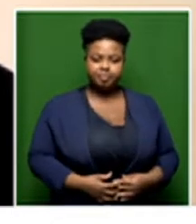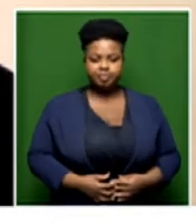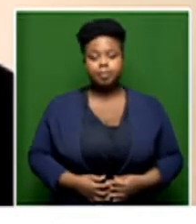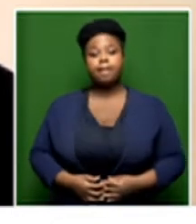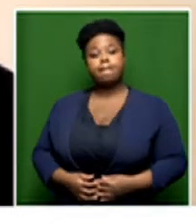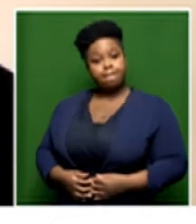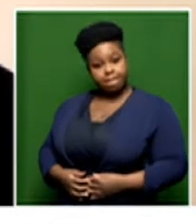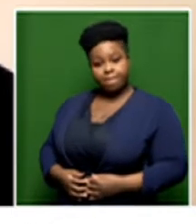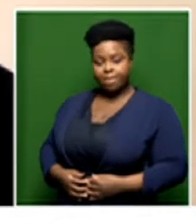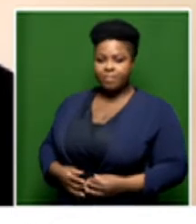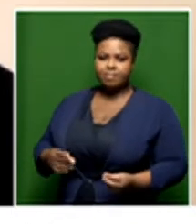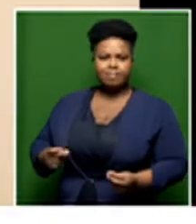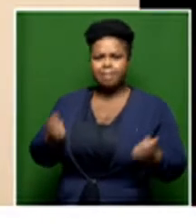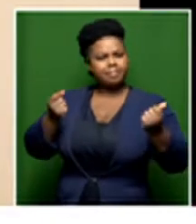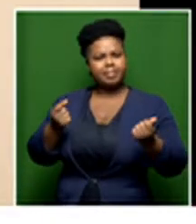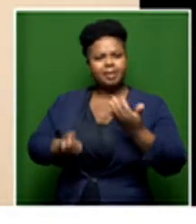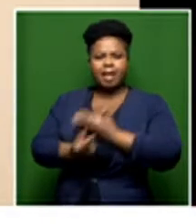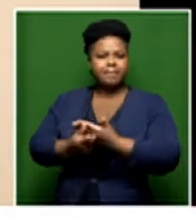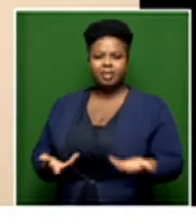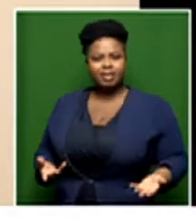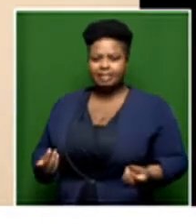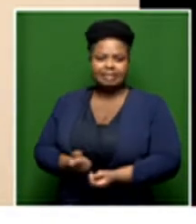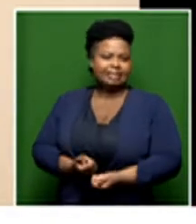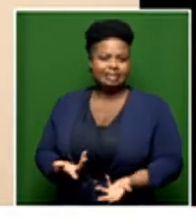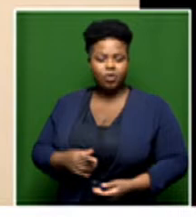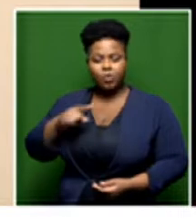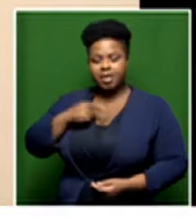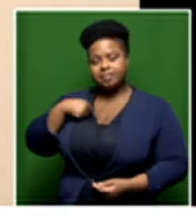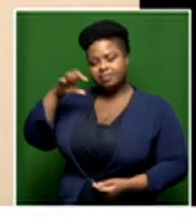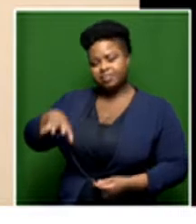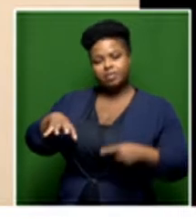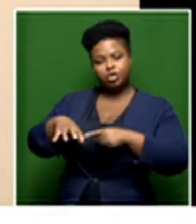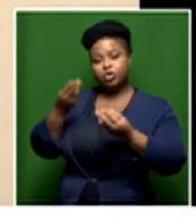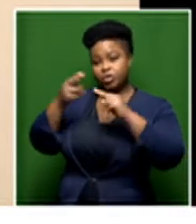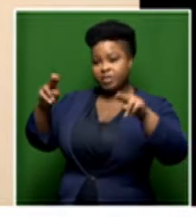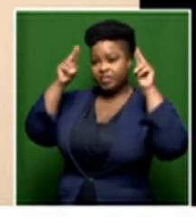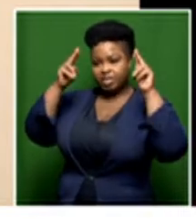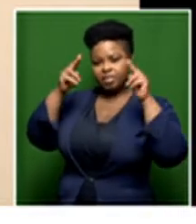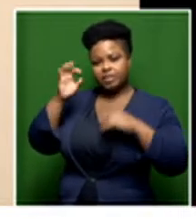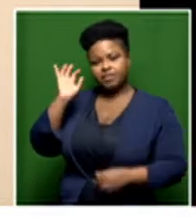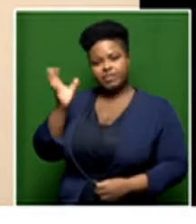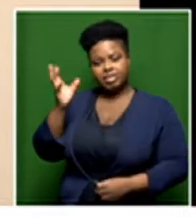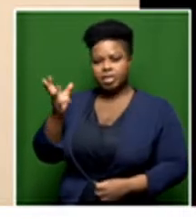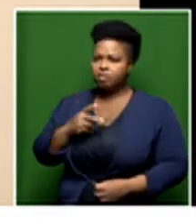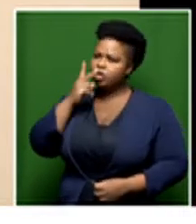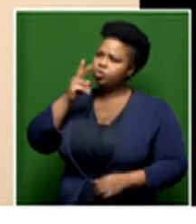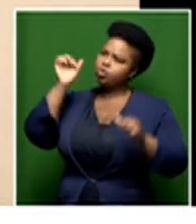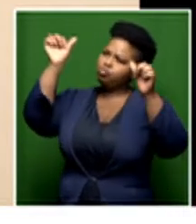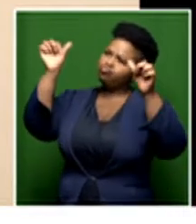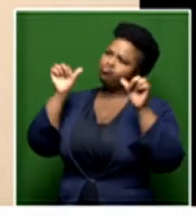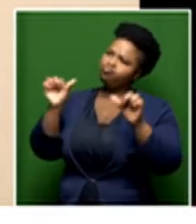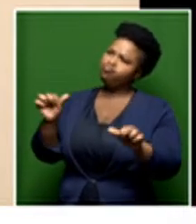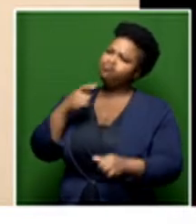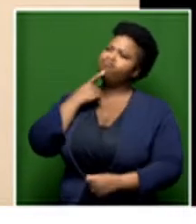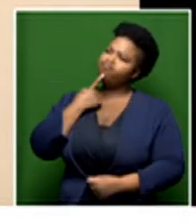It was purely by chance. I was at on the campus of University of the Free State and saw a poster, and that led